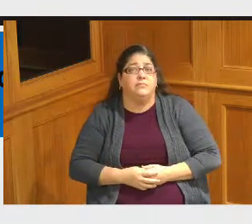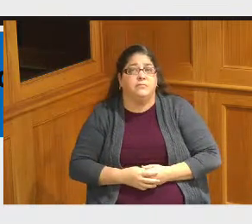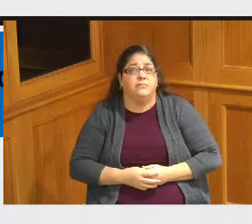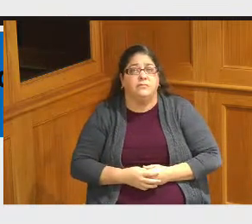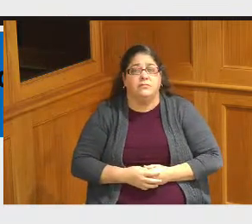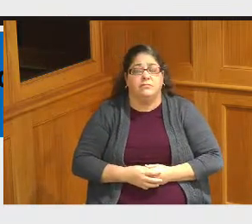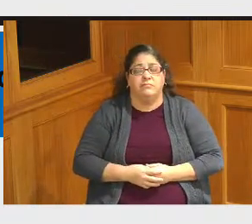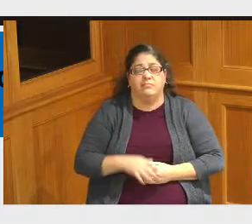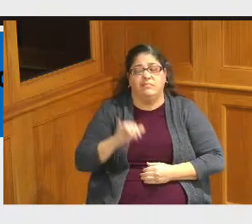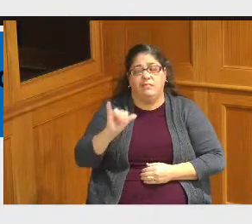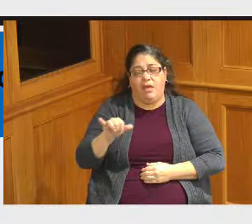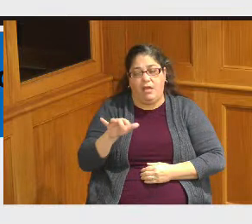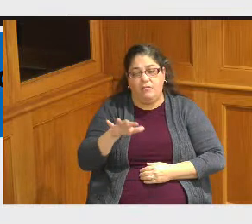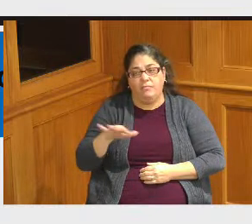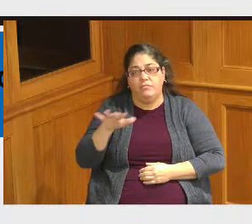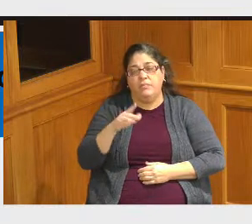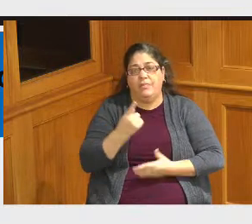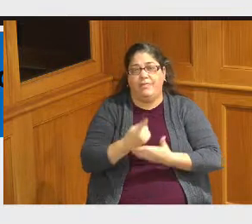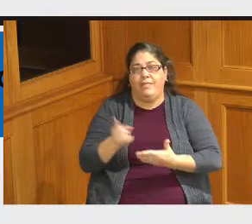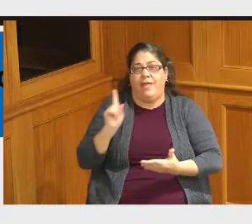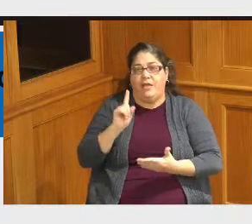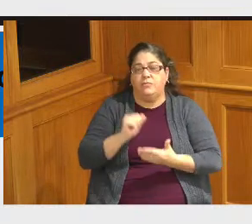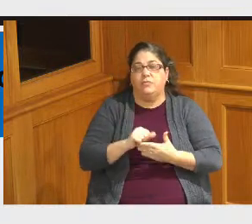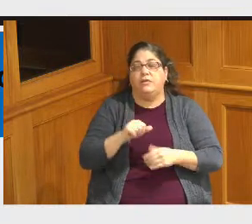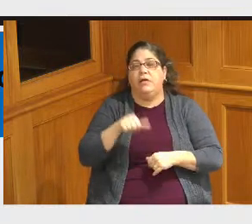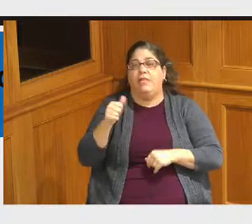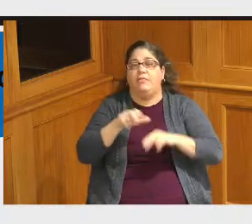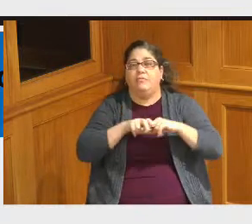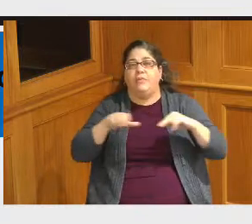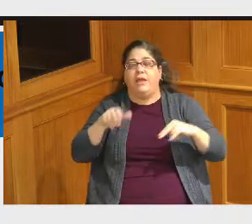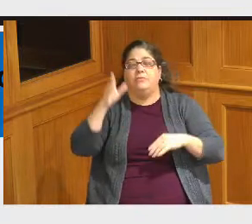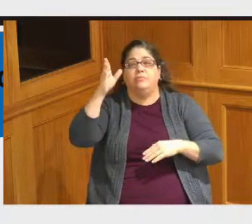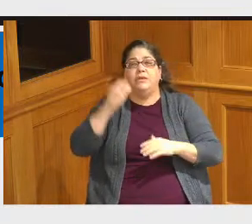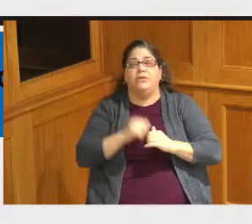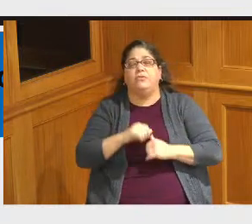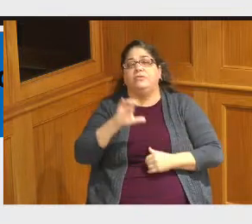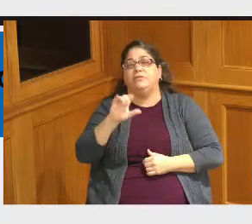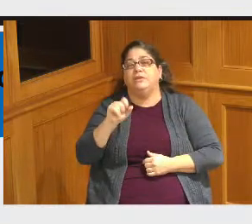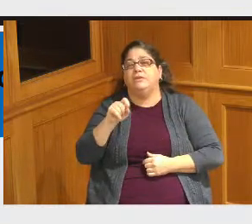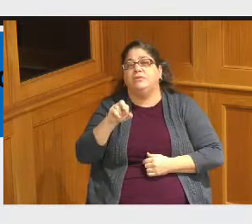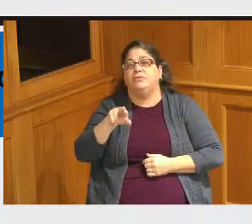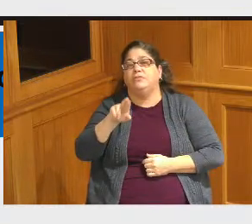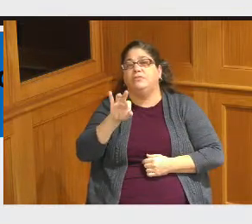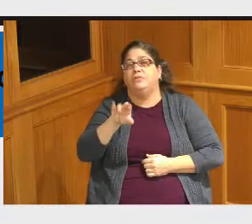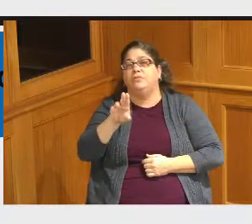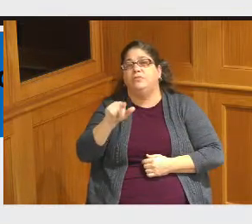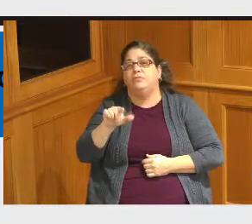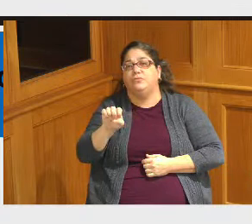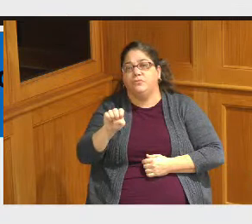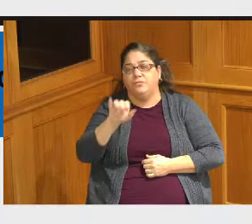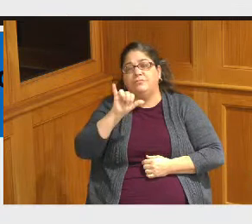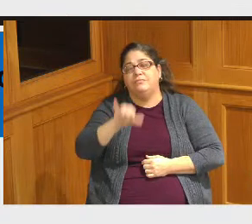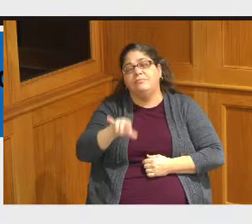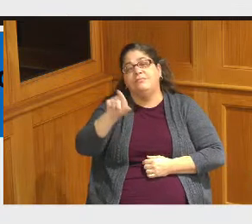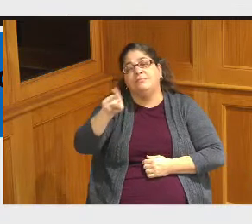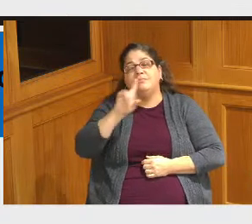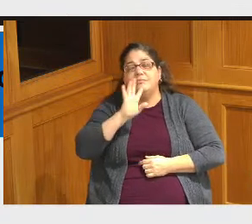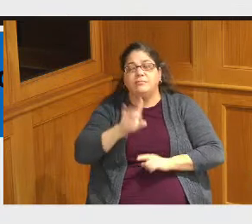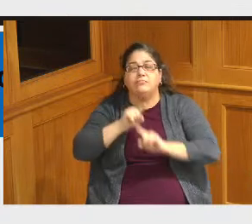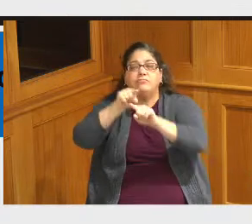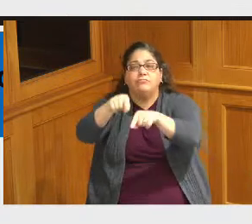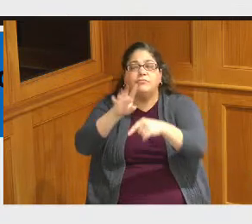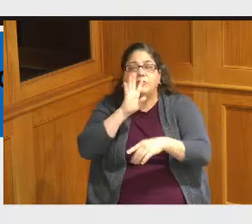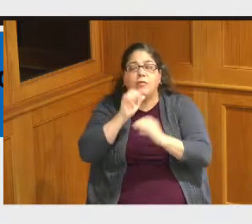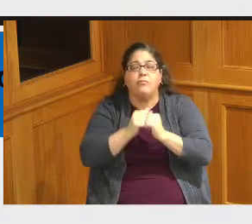that environment. Last week, I was a panel speaker at Centrifuge, and to talk to small